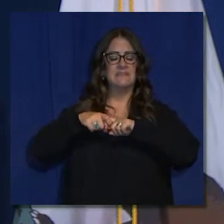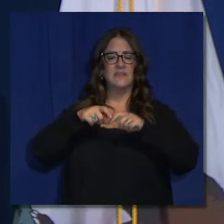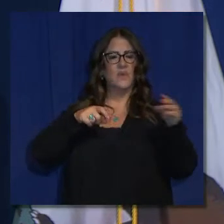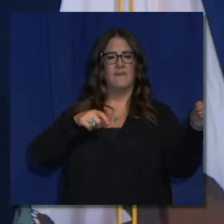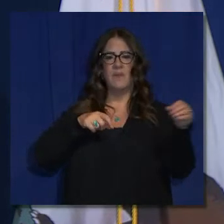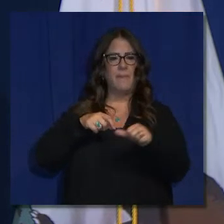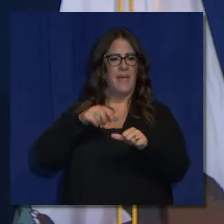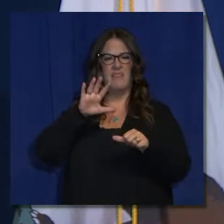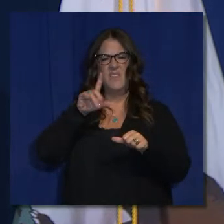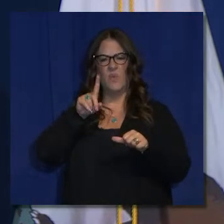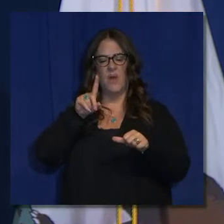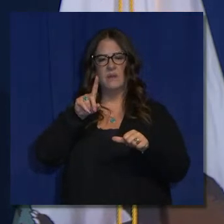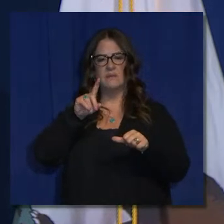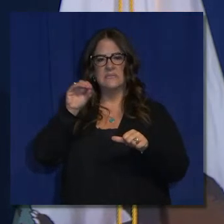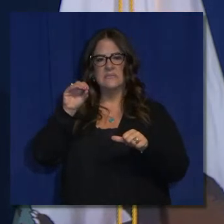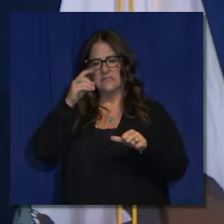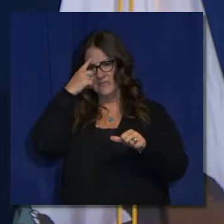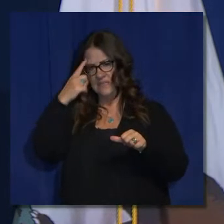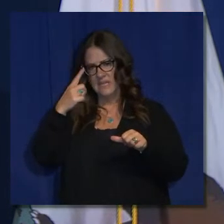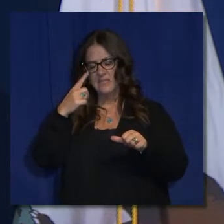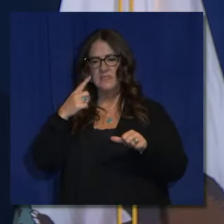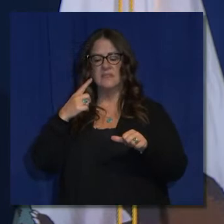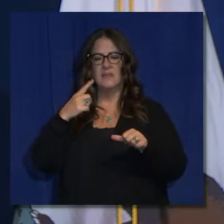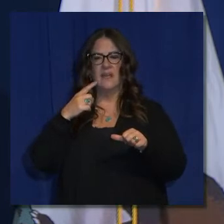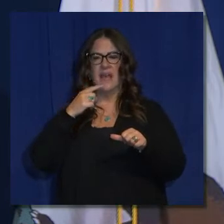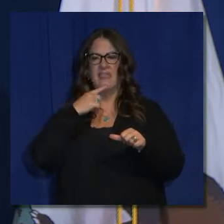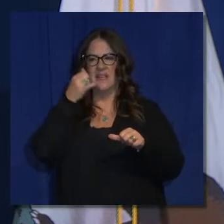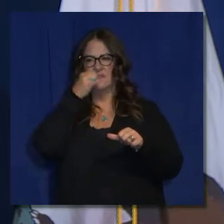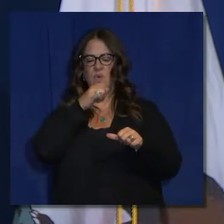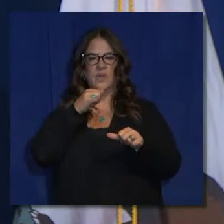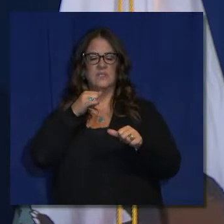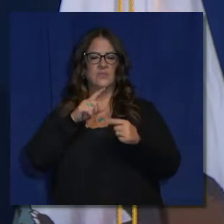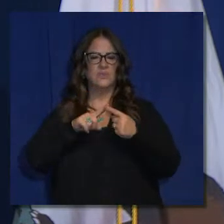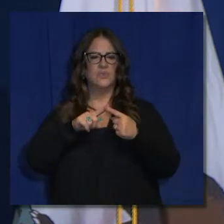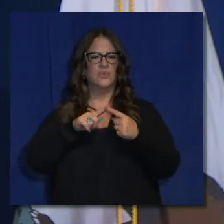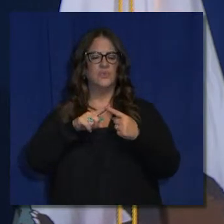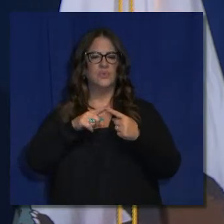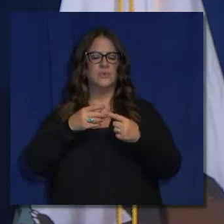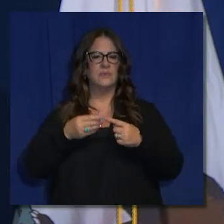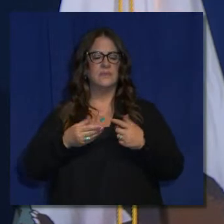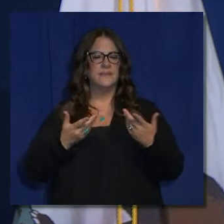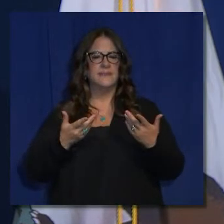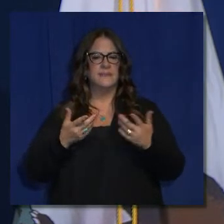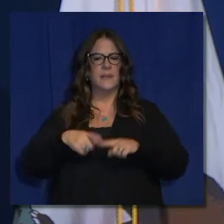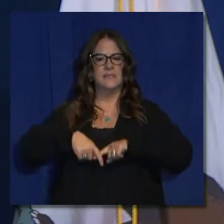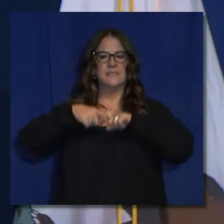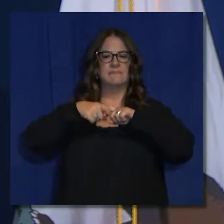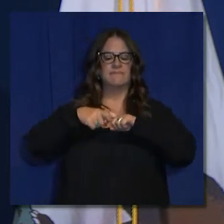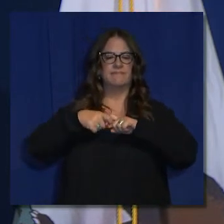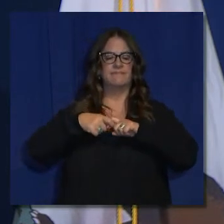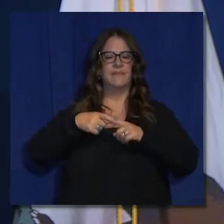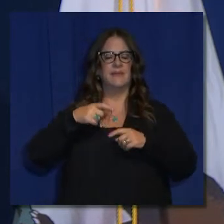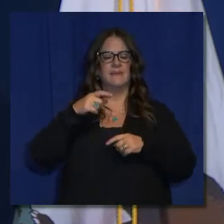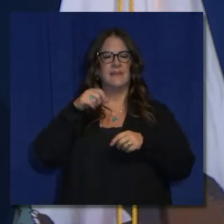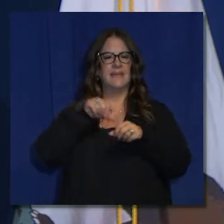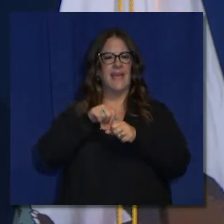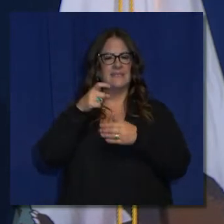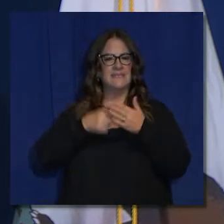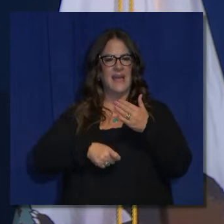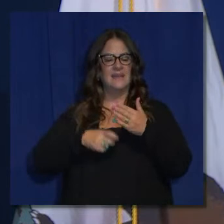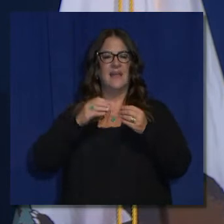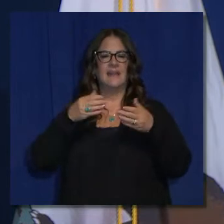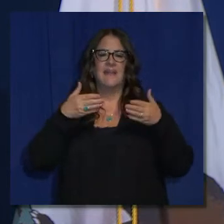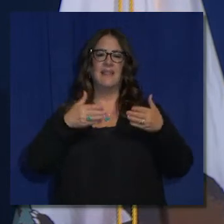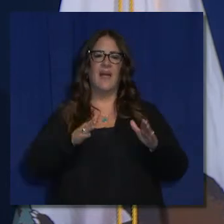cents, would be passed on, I think would be foolhardy. Why would we suspend a gas tax and allow